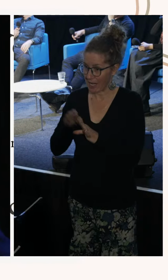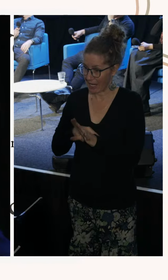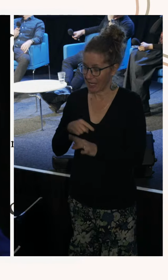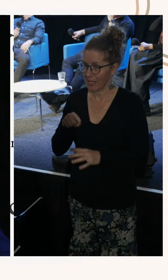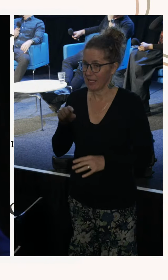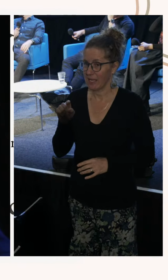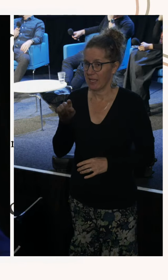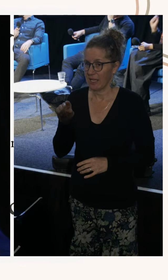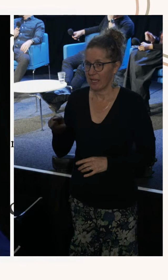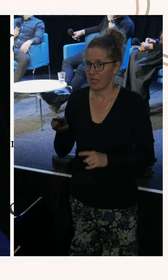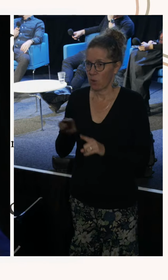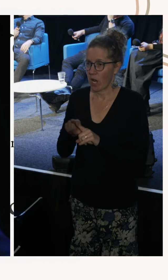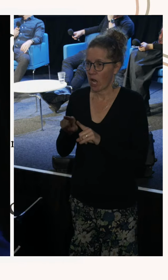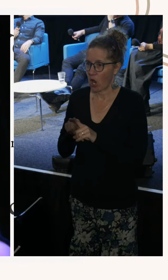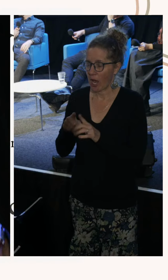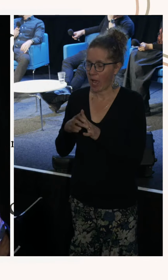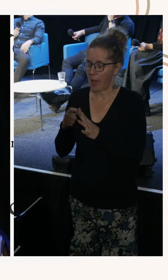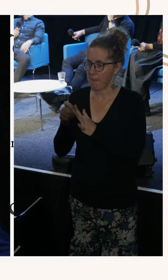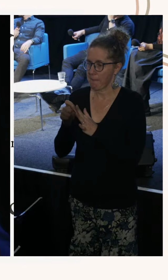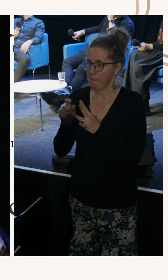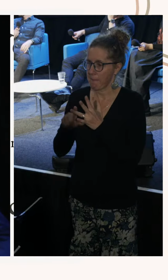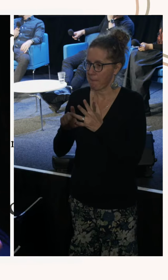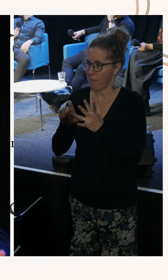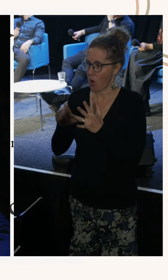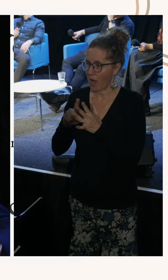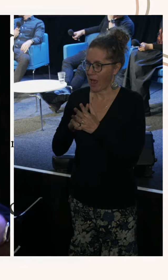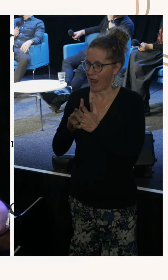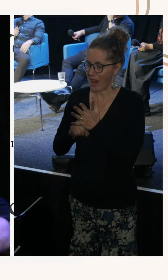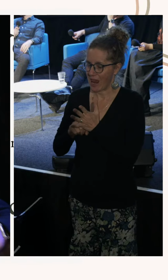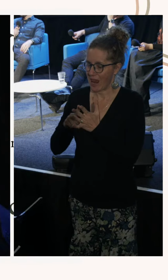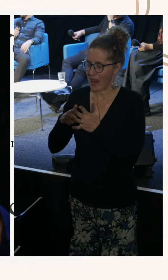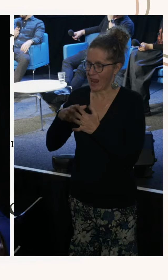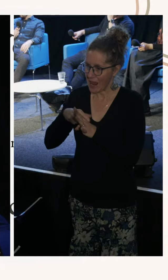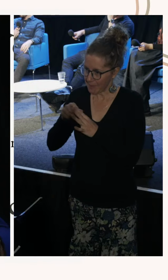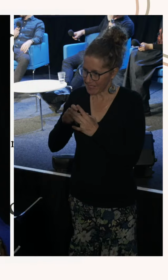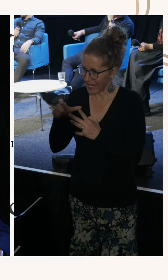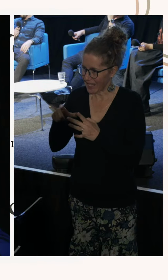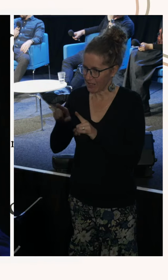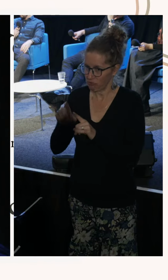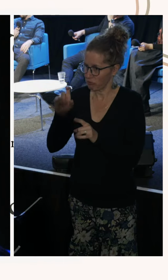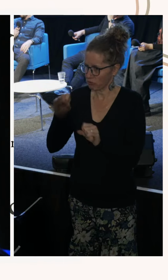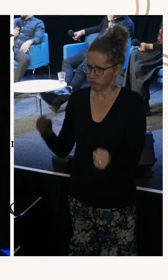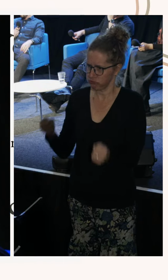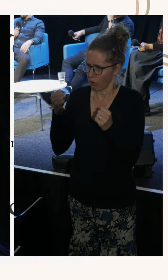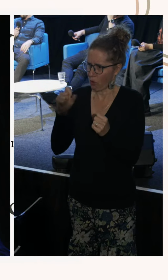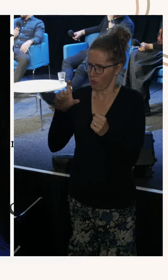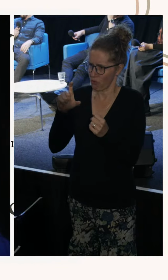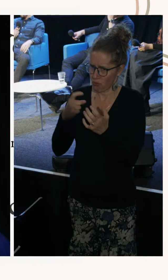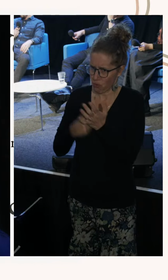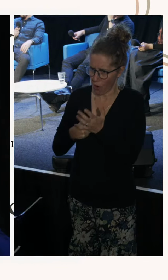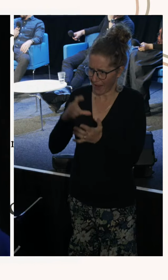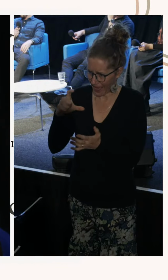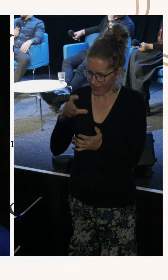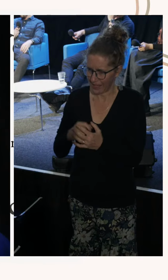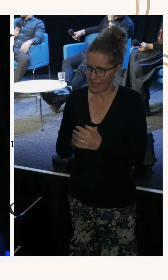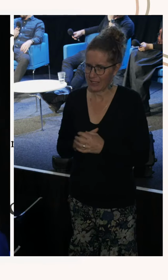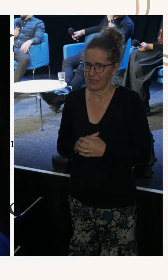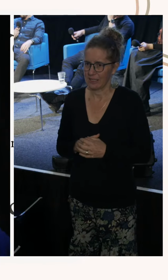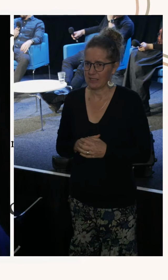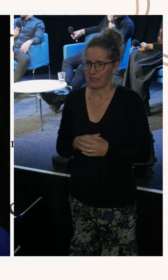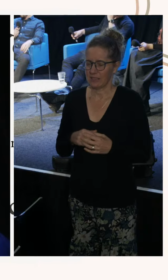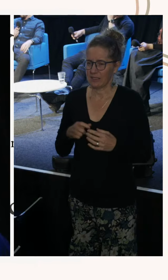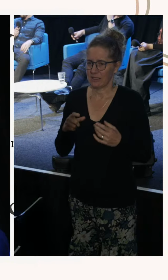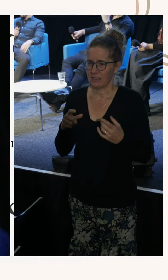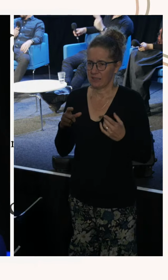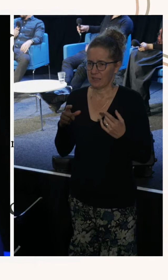like an apocalyptic Catholic, right? So there's this whole sort of sense that communism is the